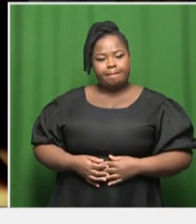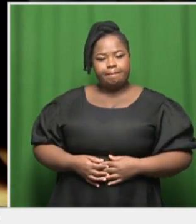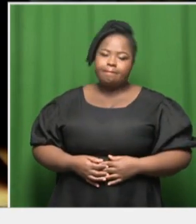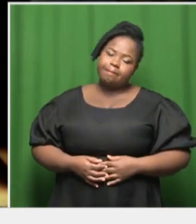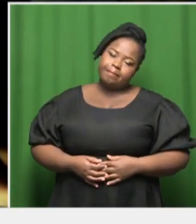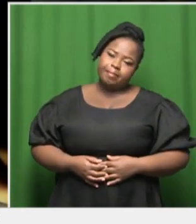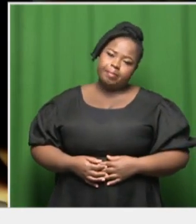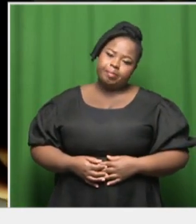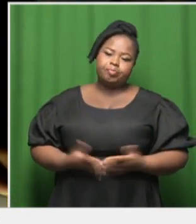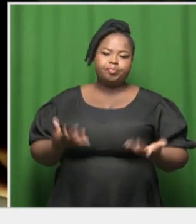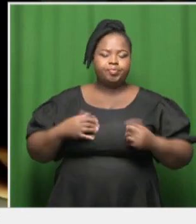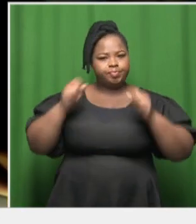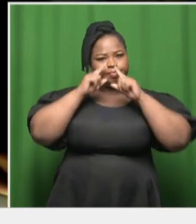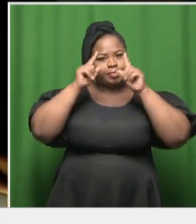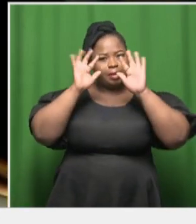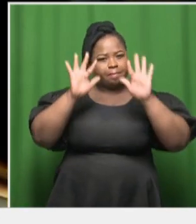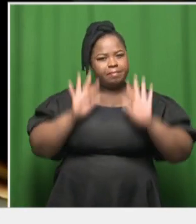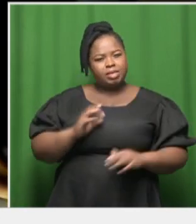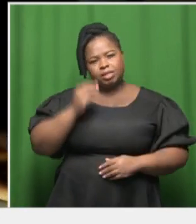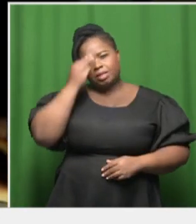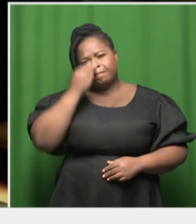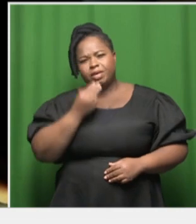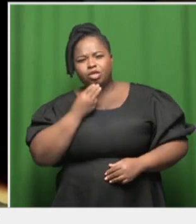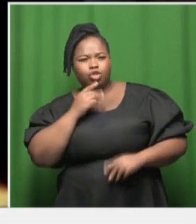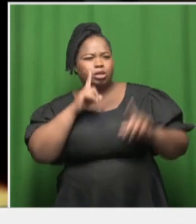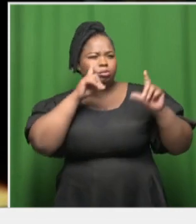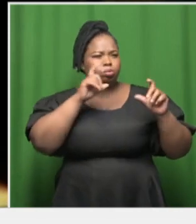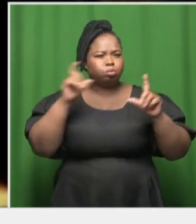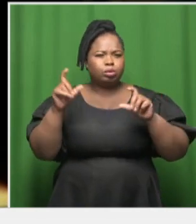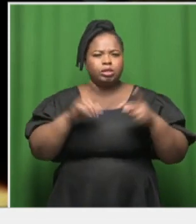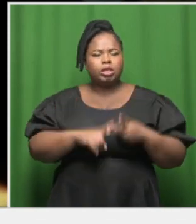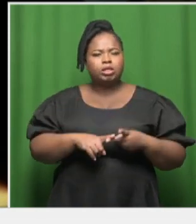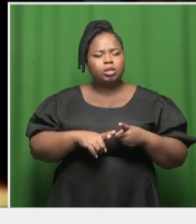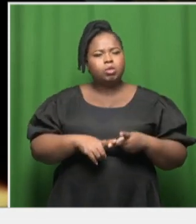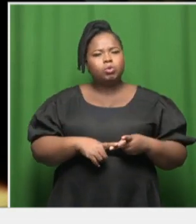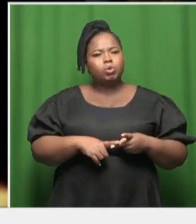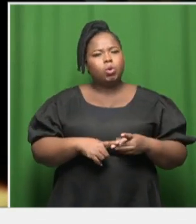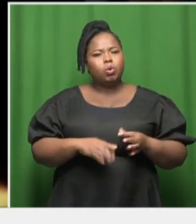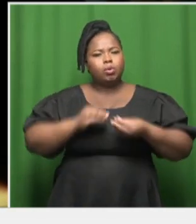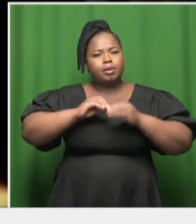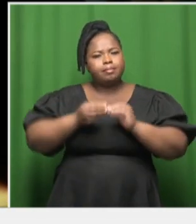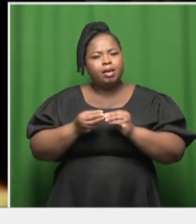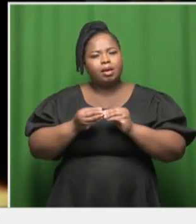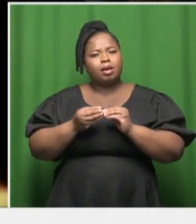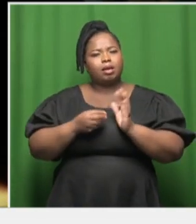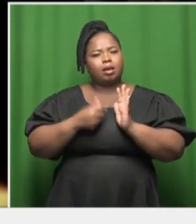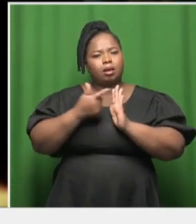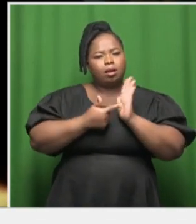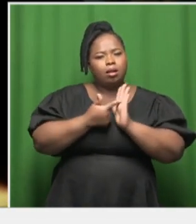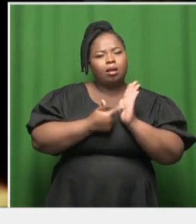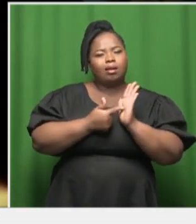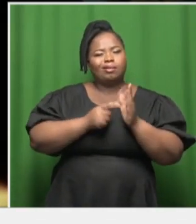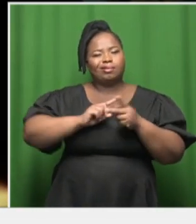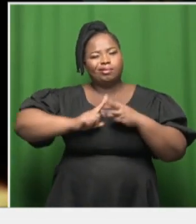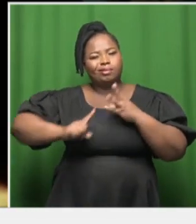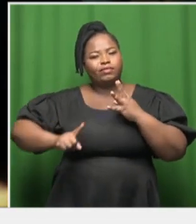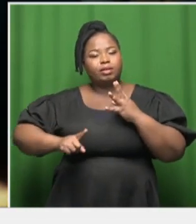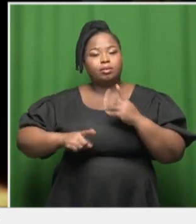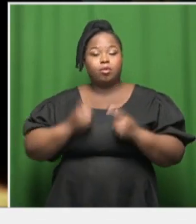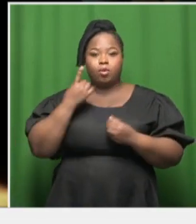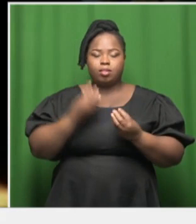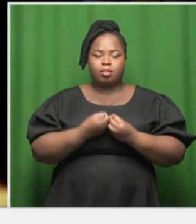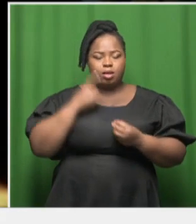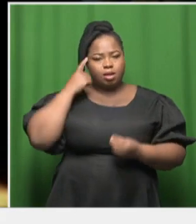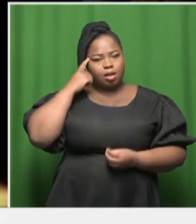Aside from amazing pictures, amazing footage and recreations, the one thing that lingers